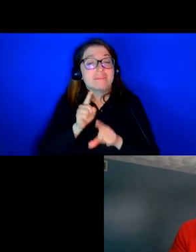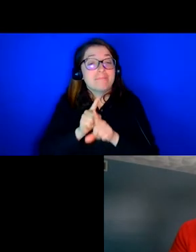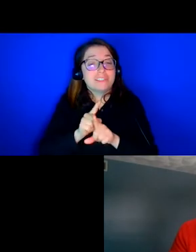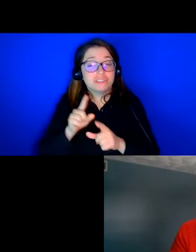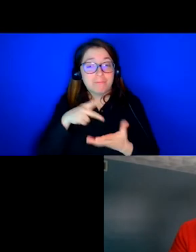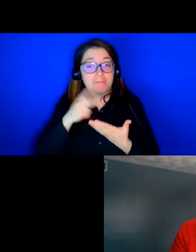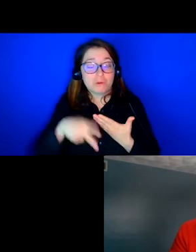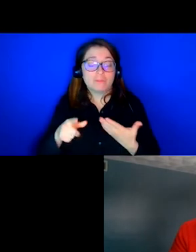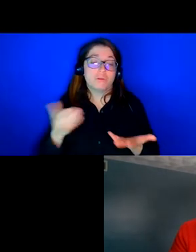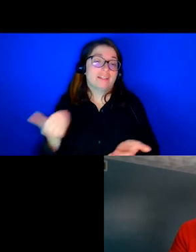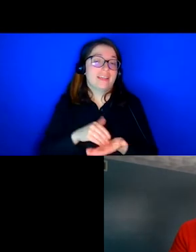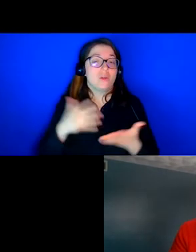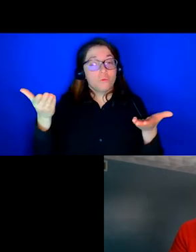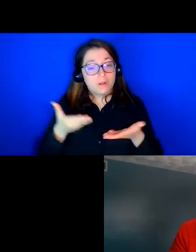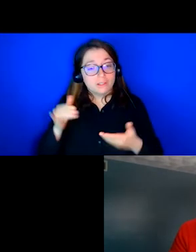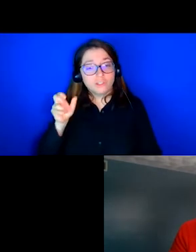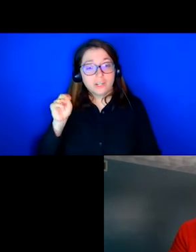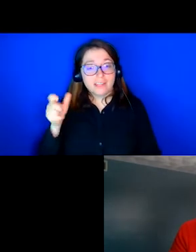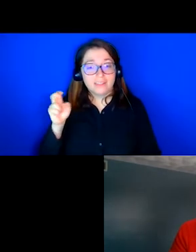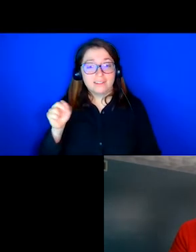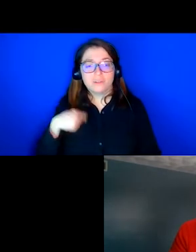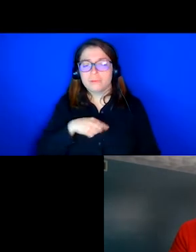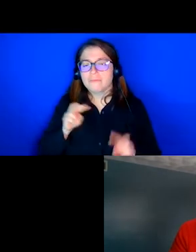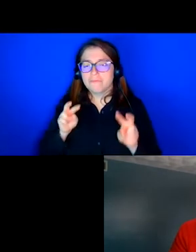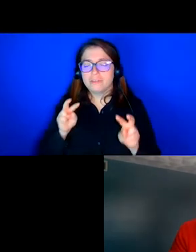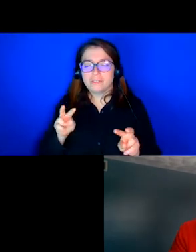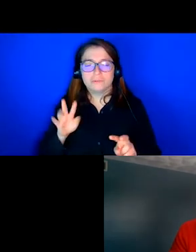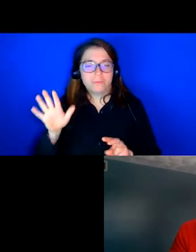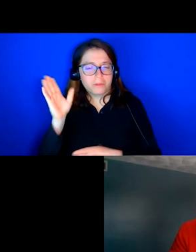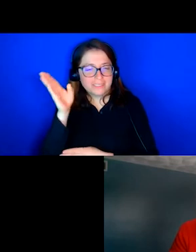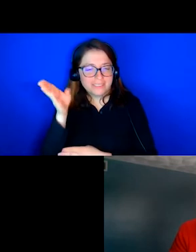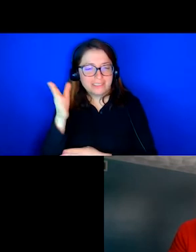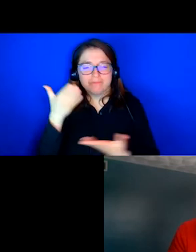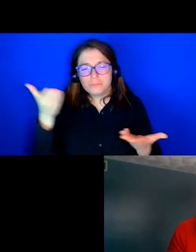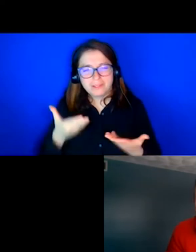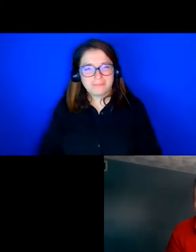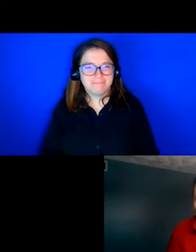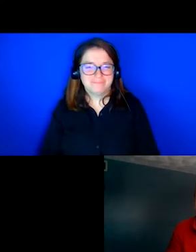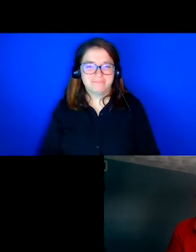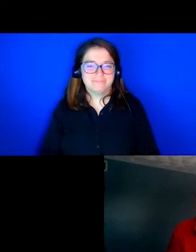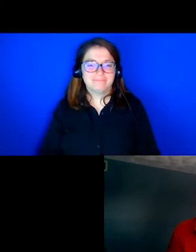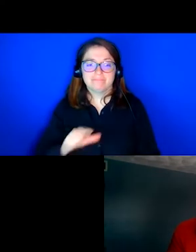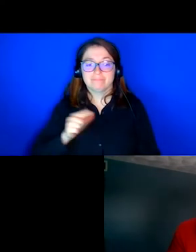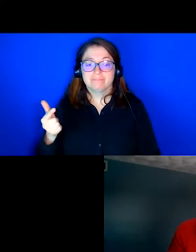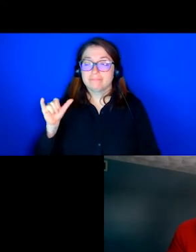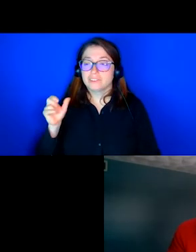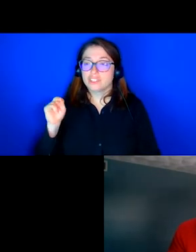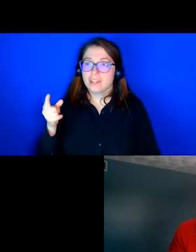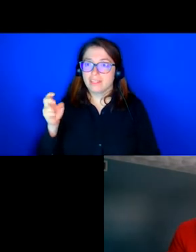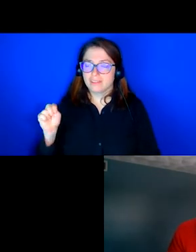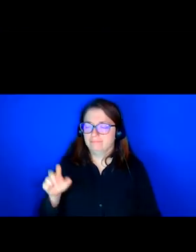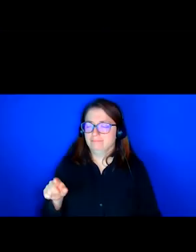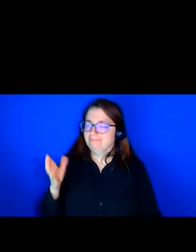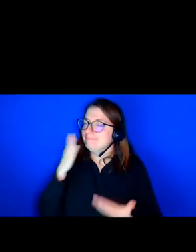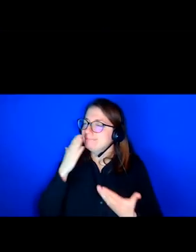say a big welcome to Jonathan. We look forward to hearing your presentation. Welcome. Awesome. Thank you so much, Michelle. And